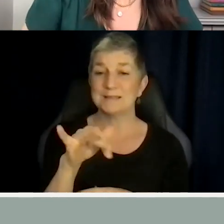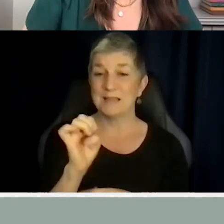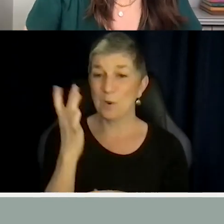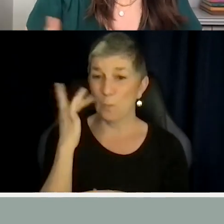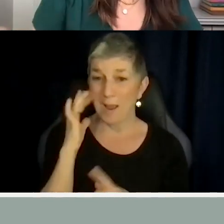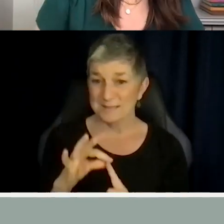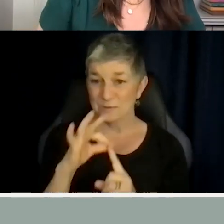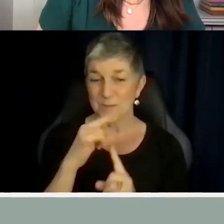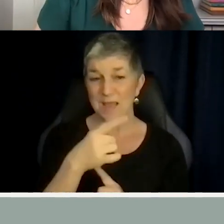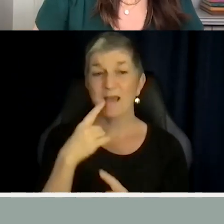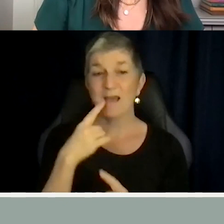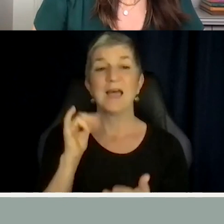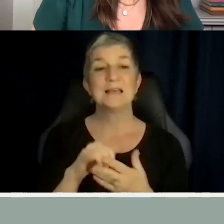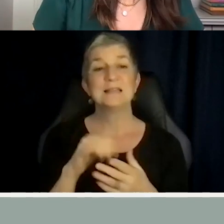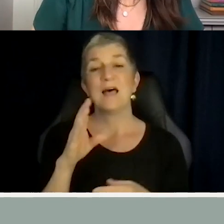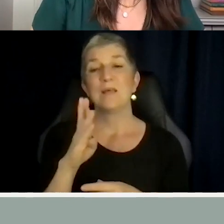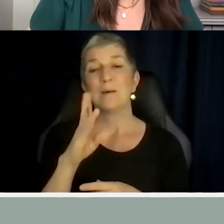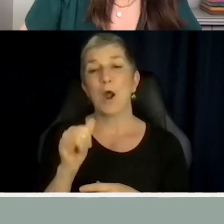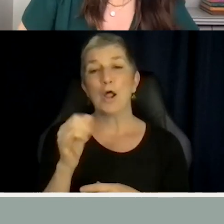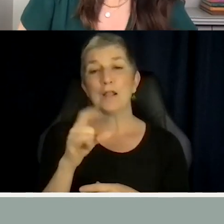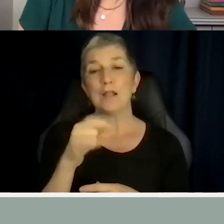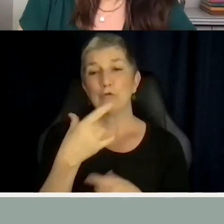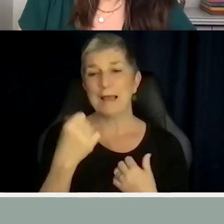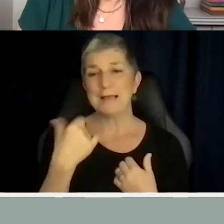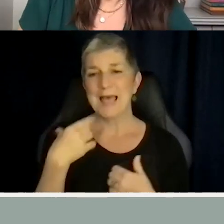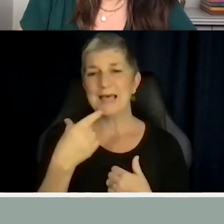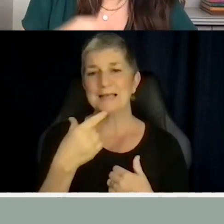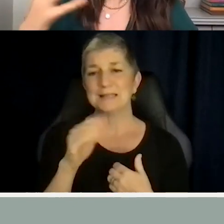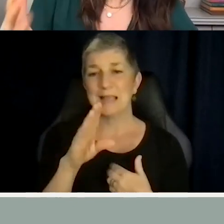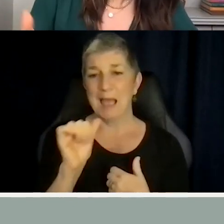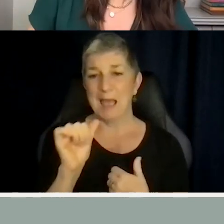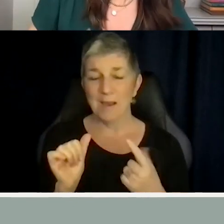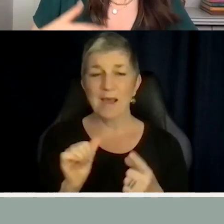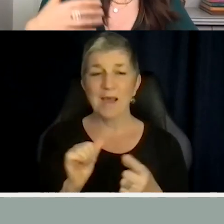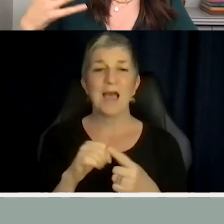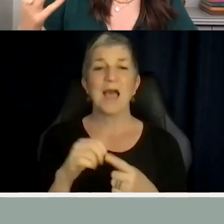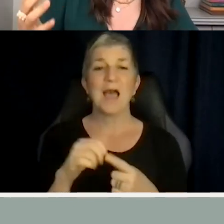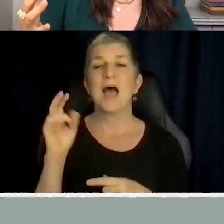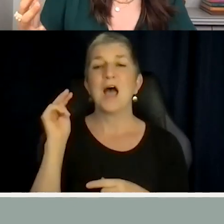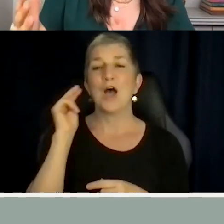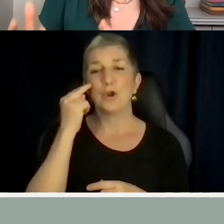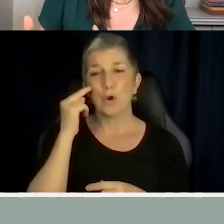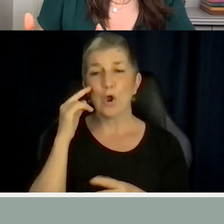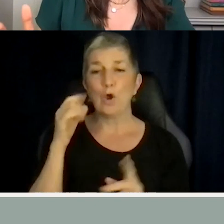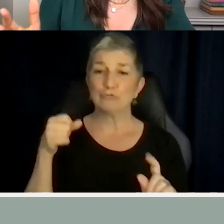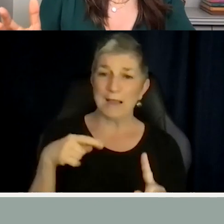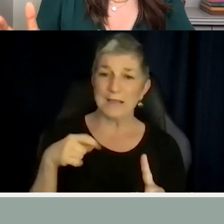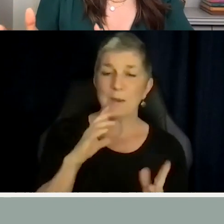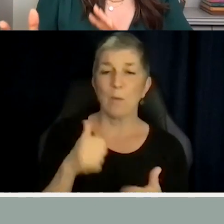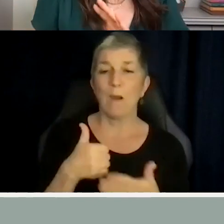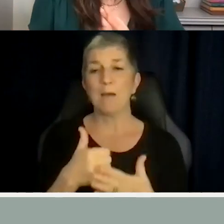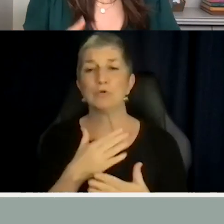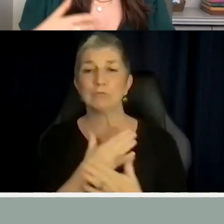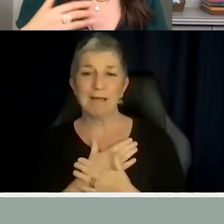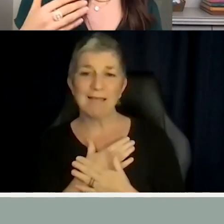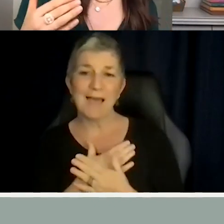special is that the barley grass has GABA, and it's a neurotransmitter that may help relax.